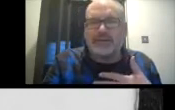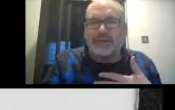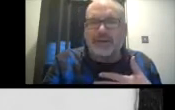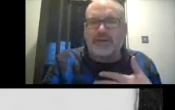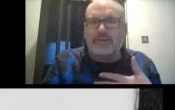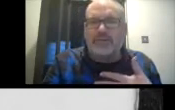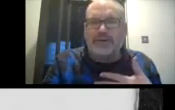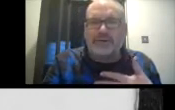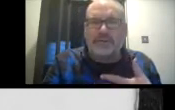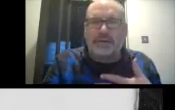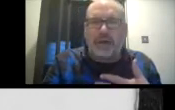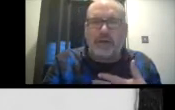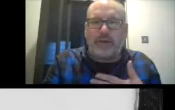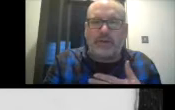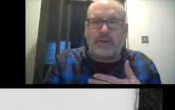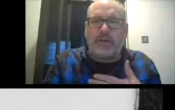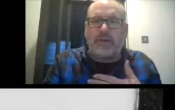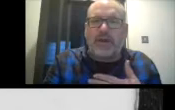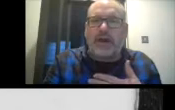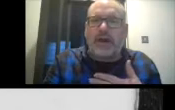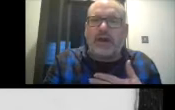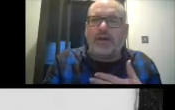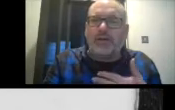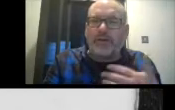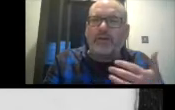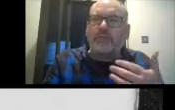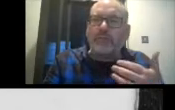attack of one person upon another.